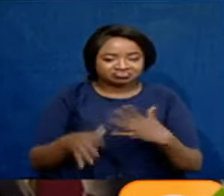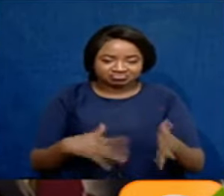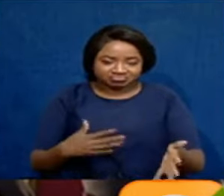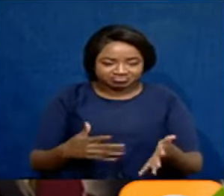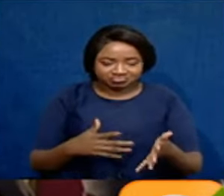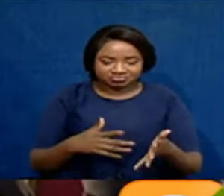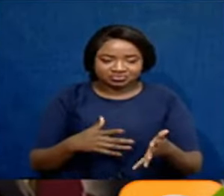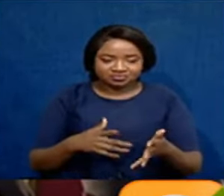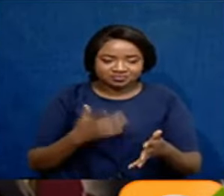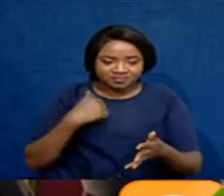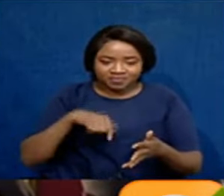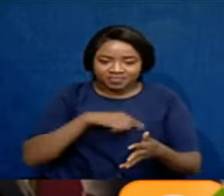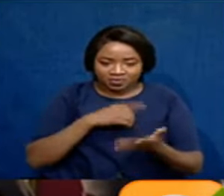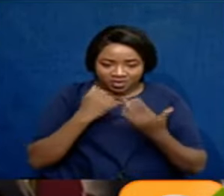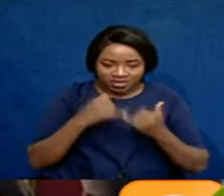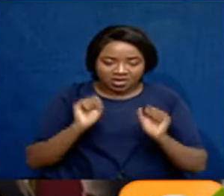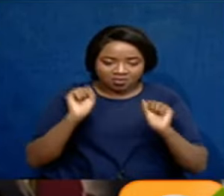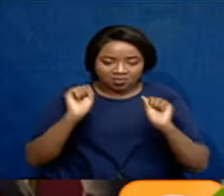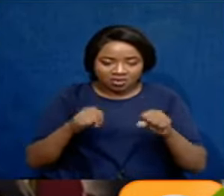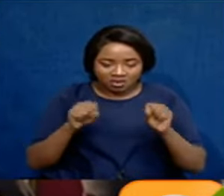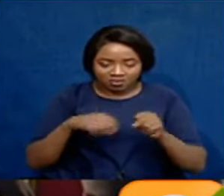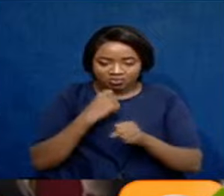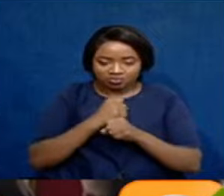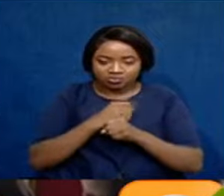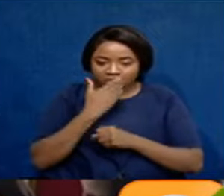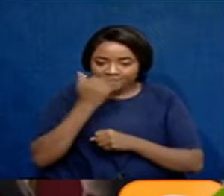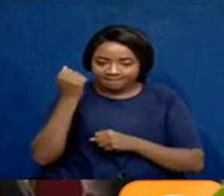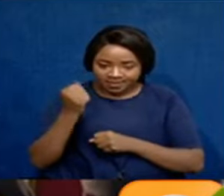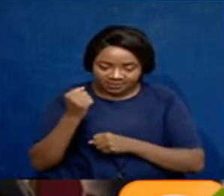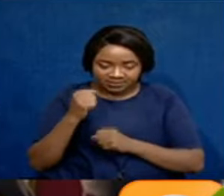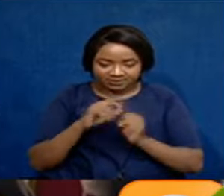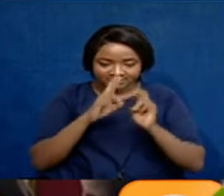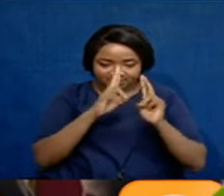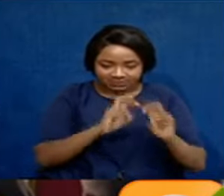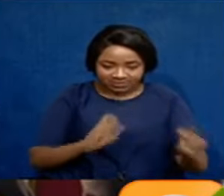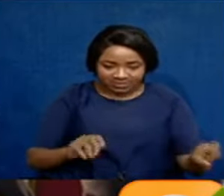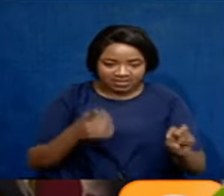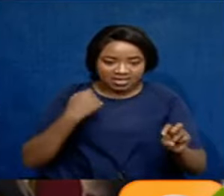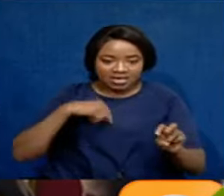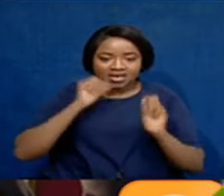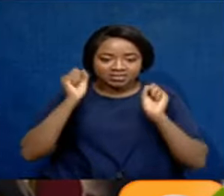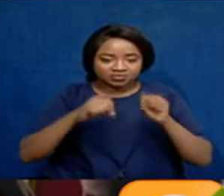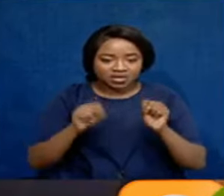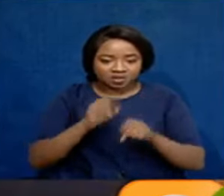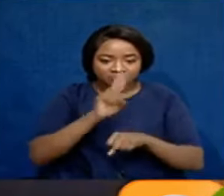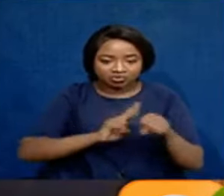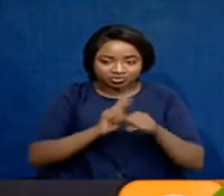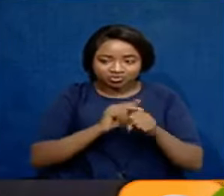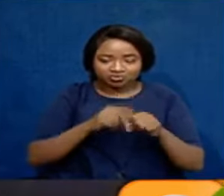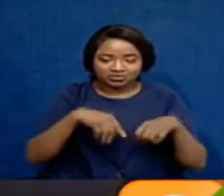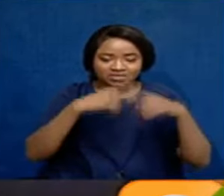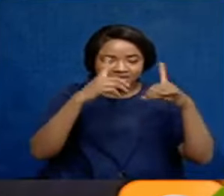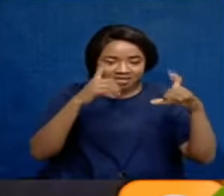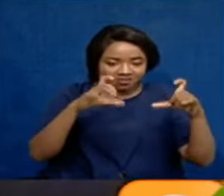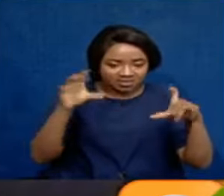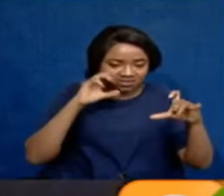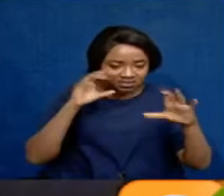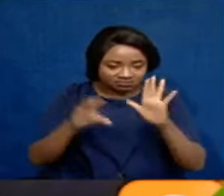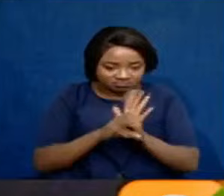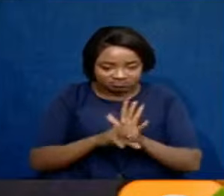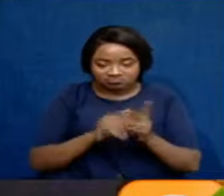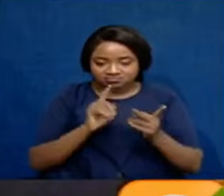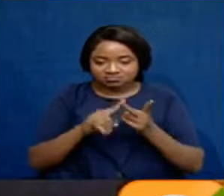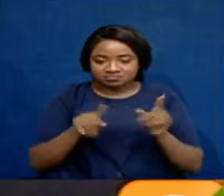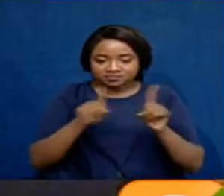by, we are actually able to do better screening. We are now able to use what we call imaging. We are able to use things